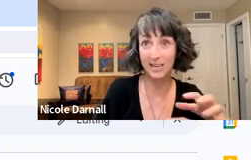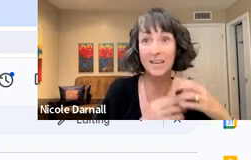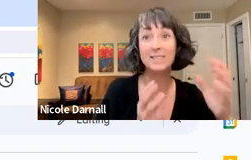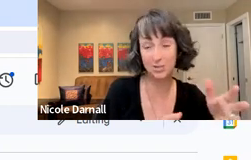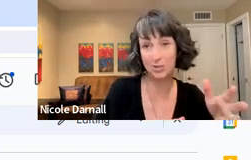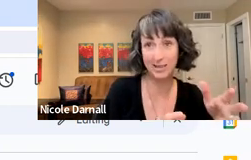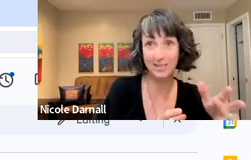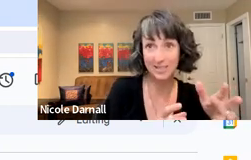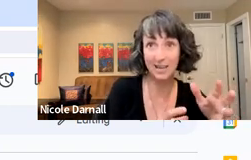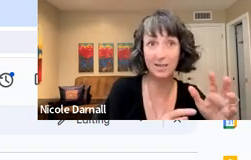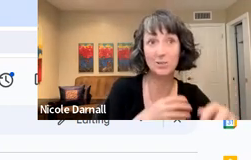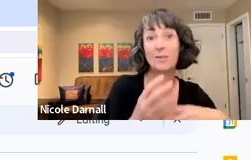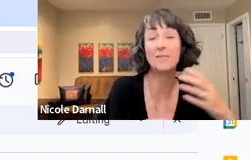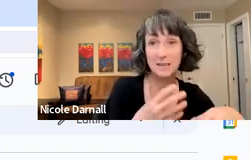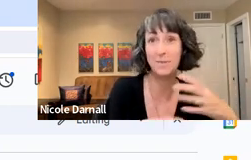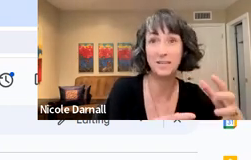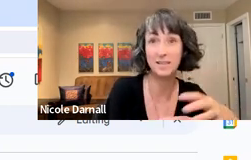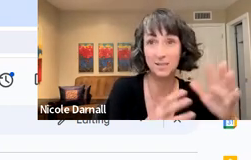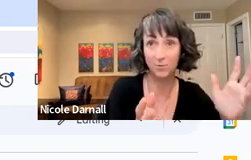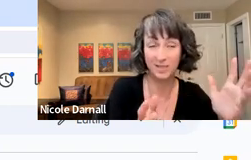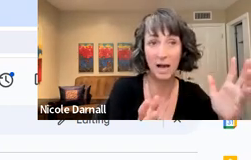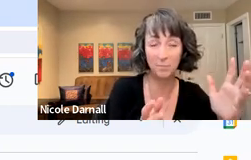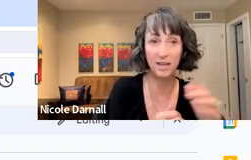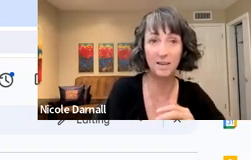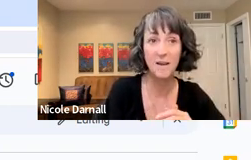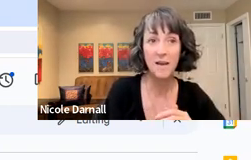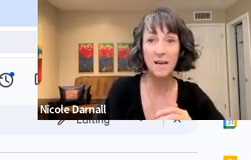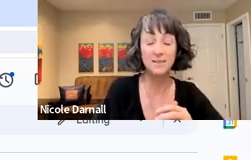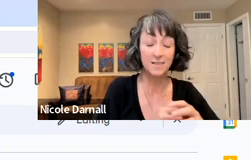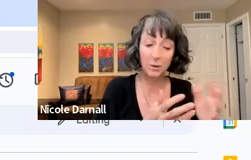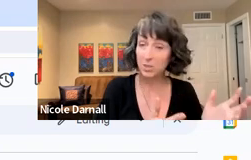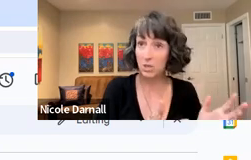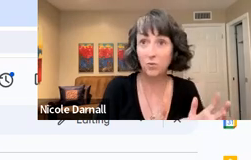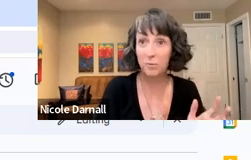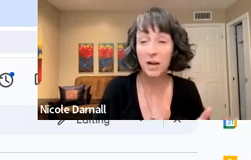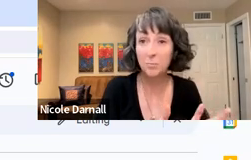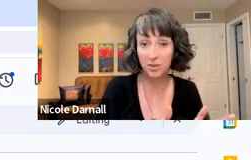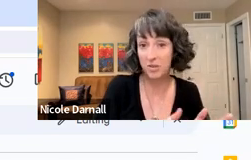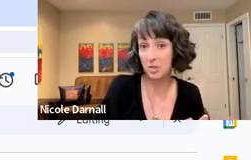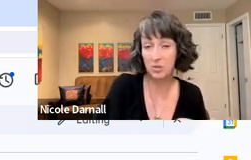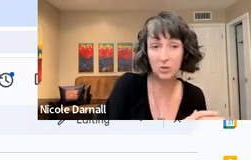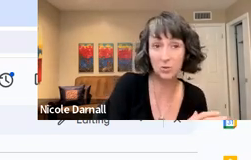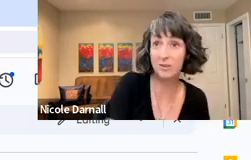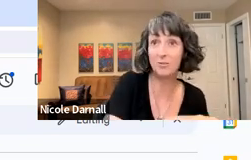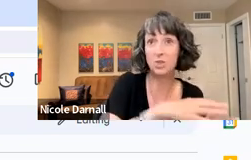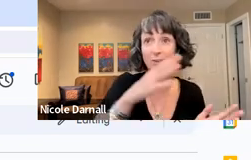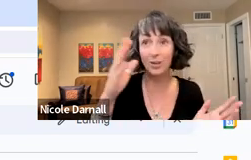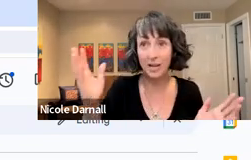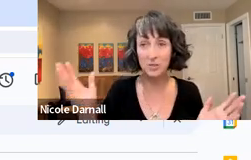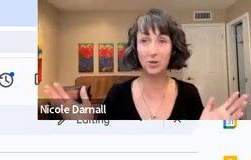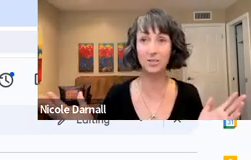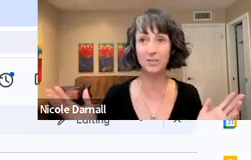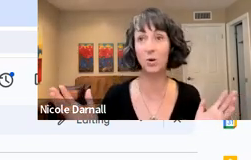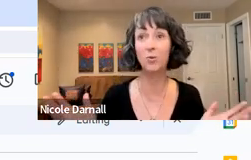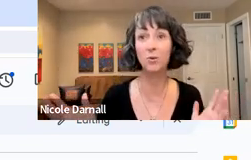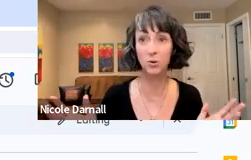own data and centralize their data so that they can make sense of what's happening. And that was just from a couple of vendors. So then you